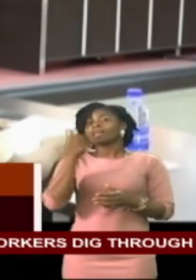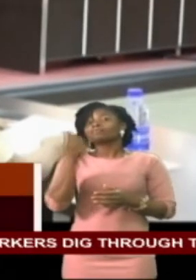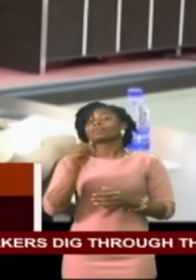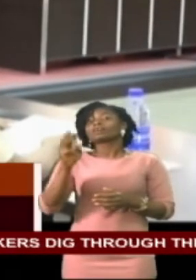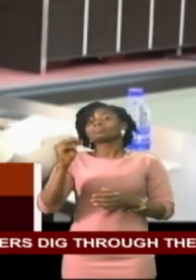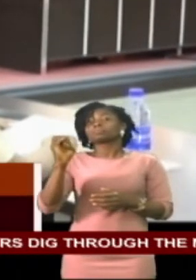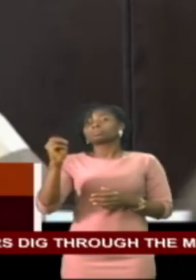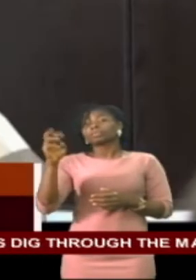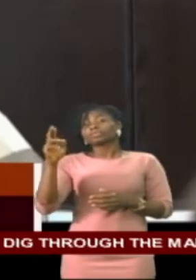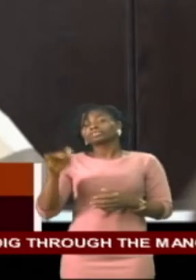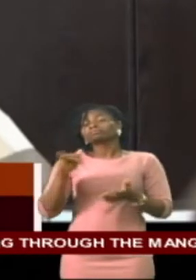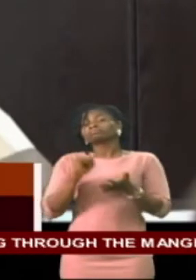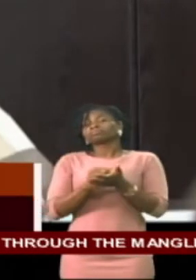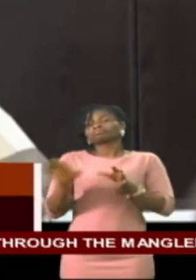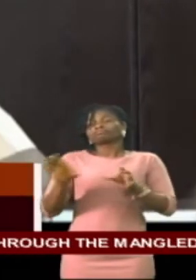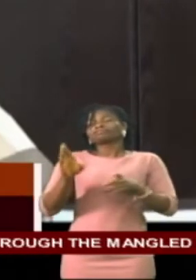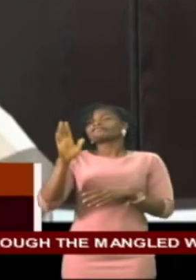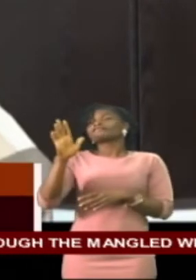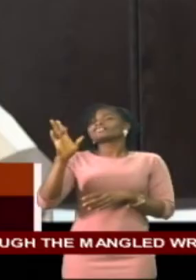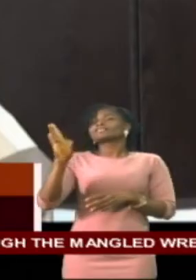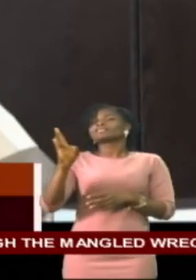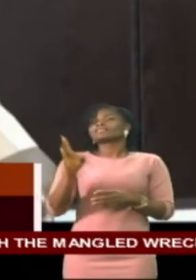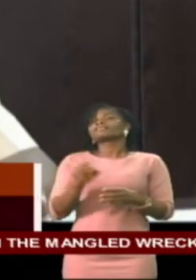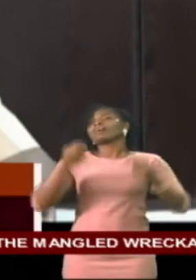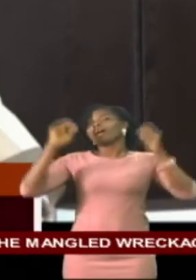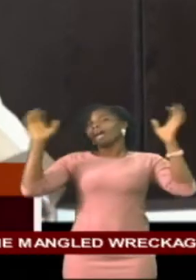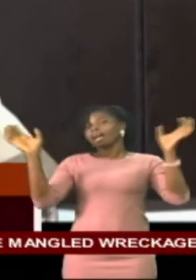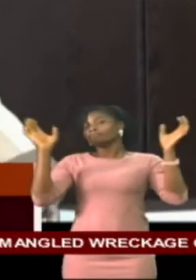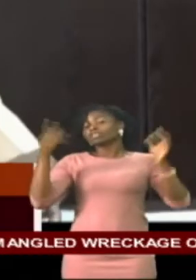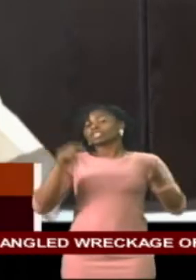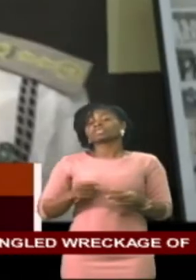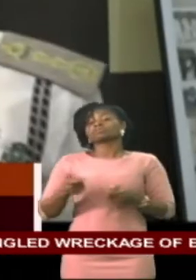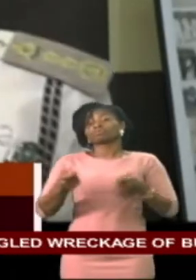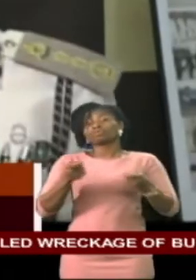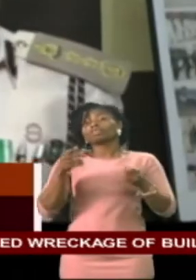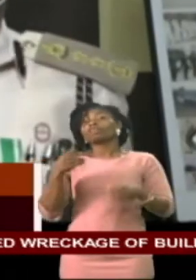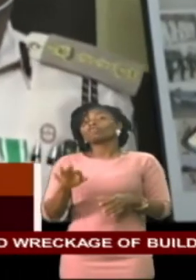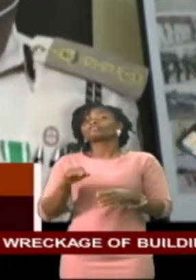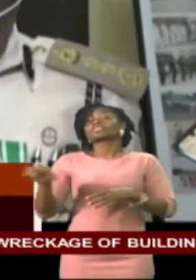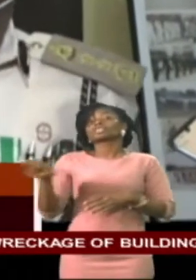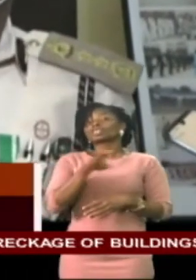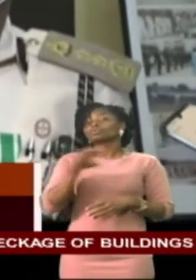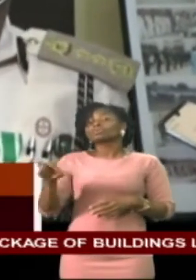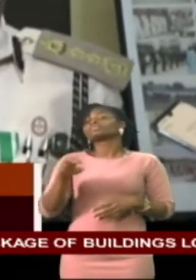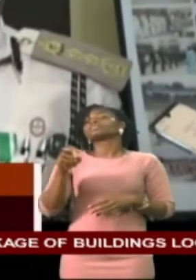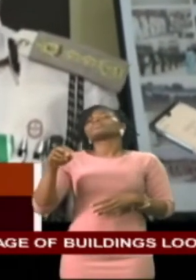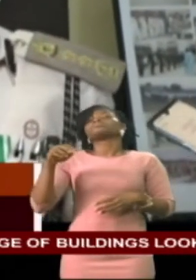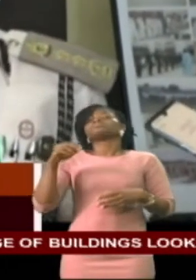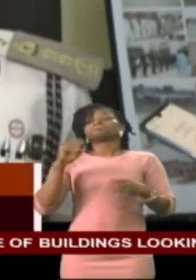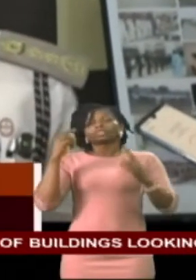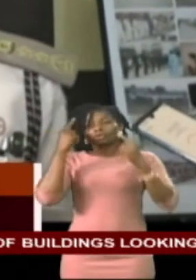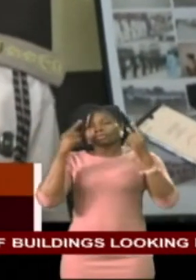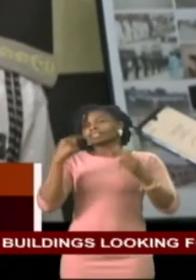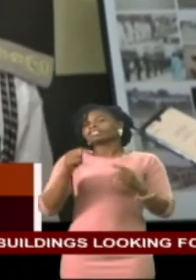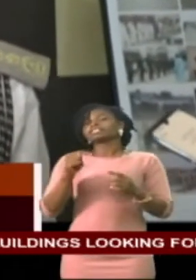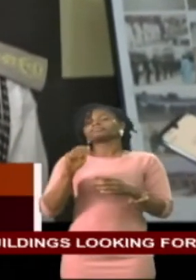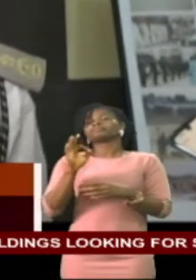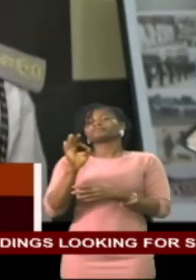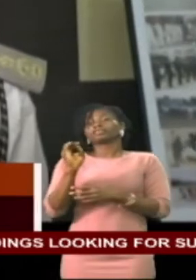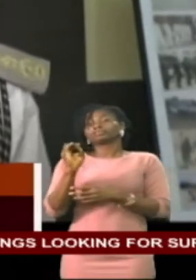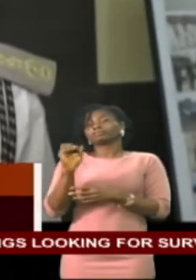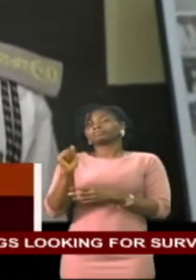service's 57th anniversary, the Comptroller General of Immigration, Mohammed Babandede, considers the future of the service to be